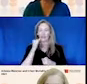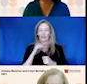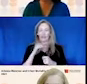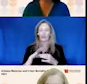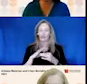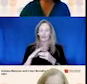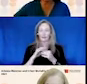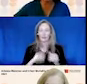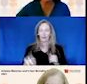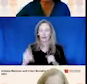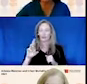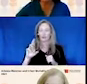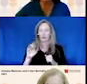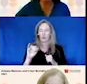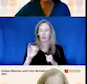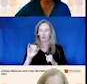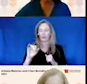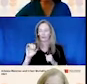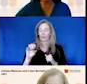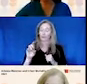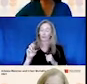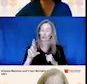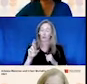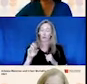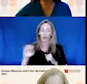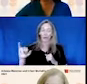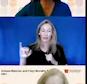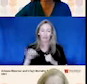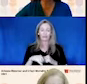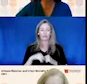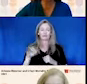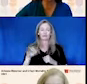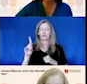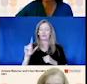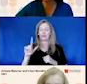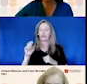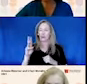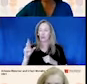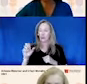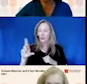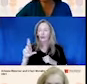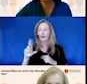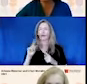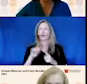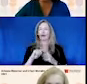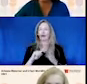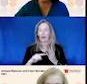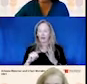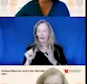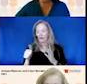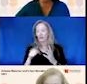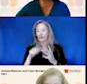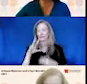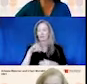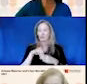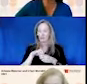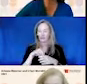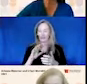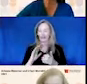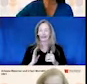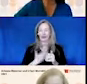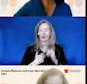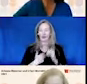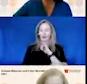the size of our county. So we have a lot of area to cover. Some of our health outcomes for